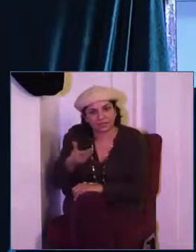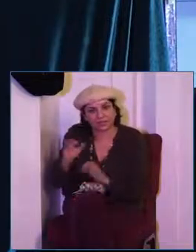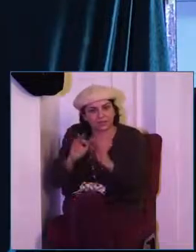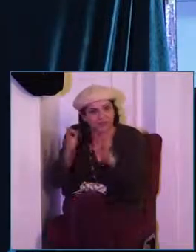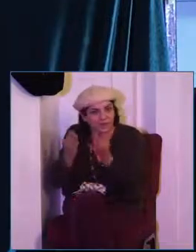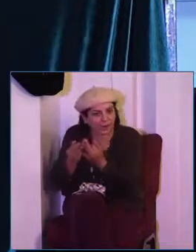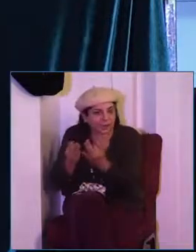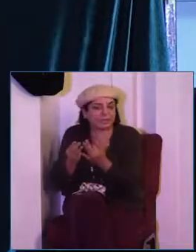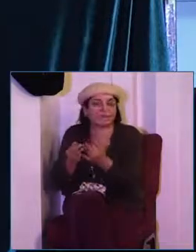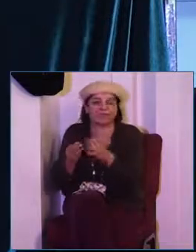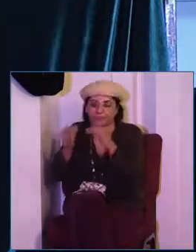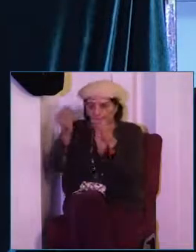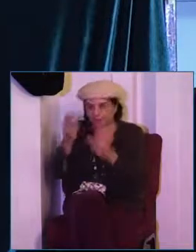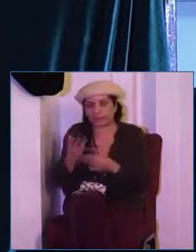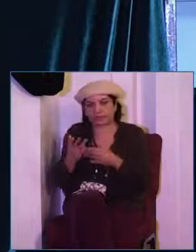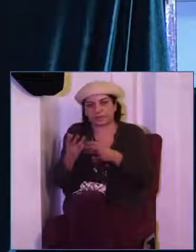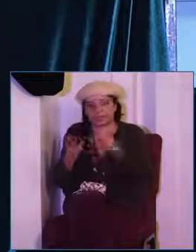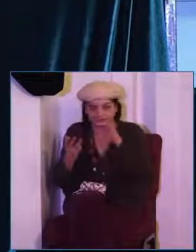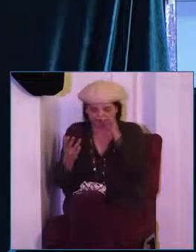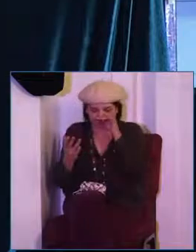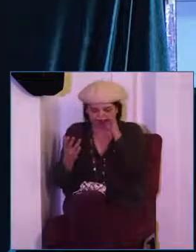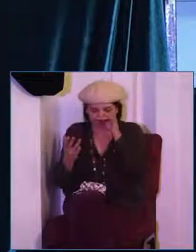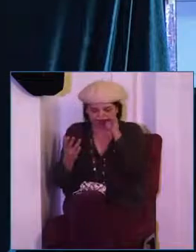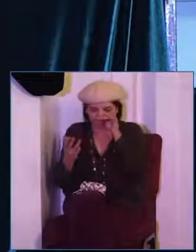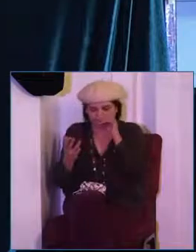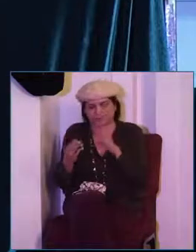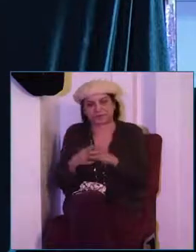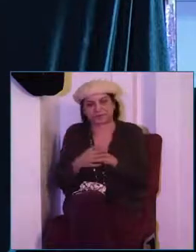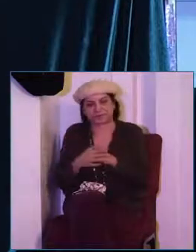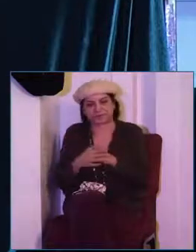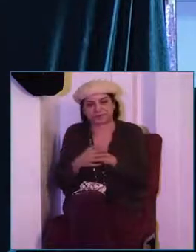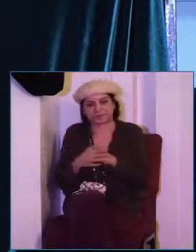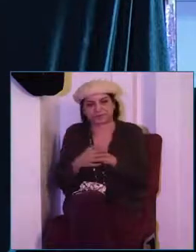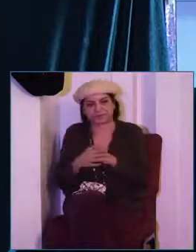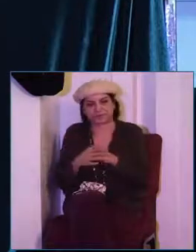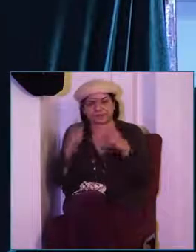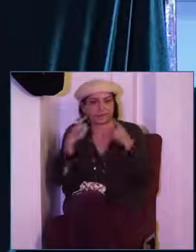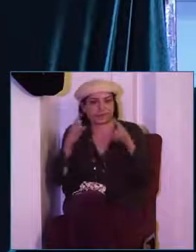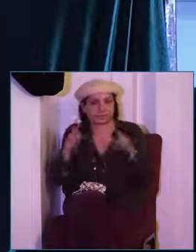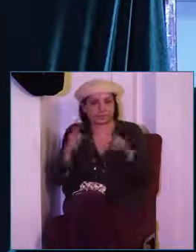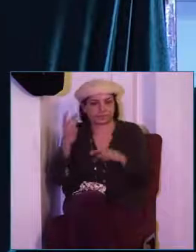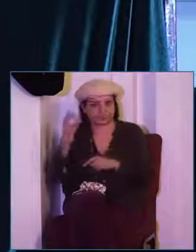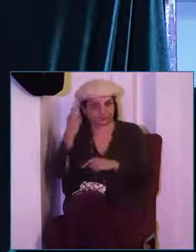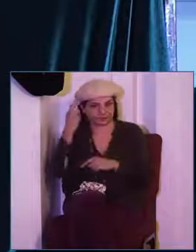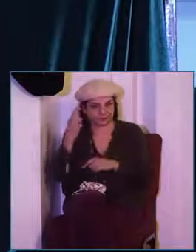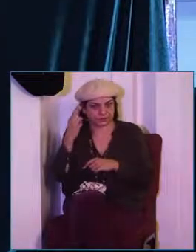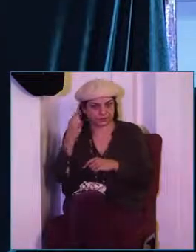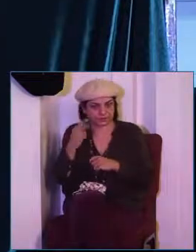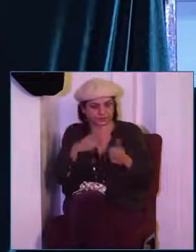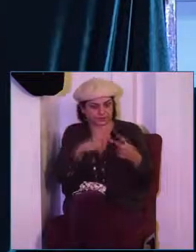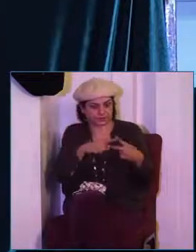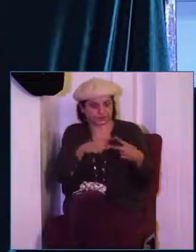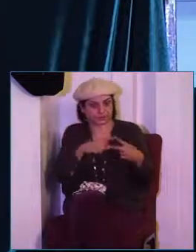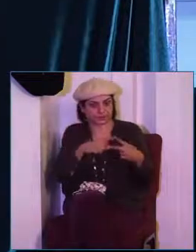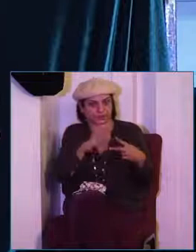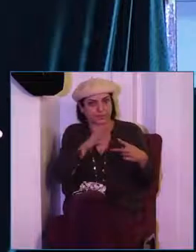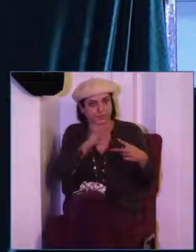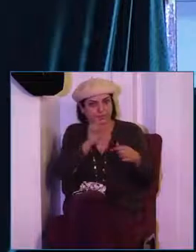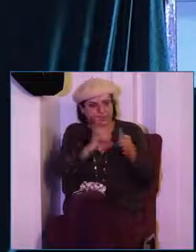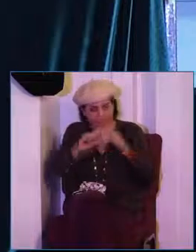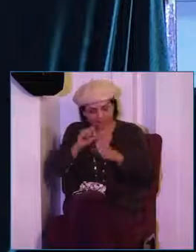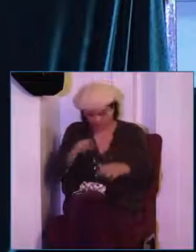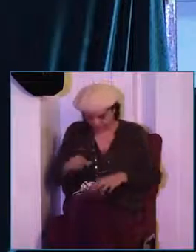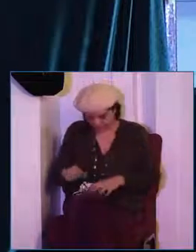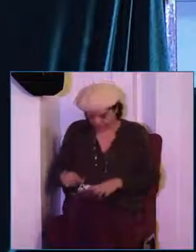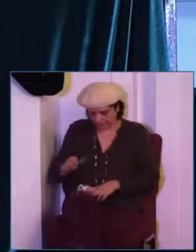know that you are present. That works for two things. One, it gets you talking to one another. And when, you know, those of us